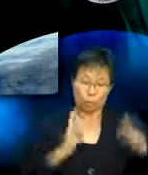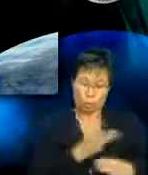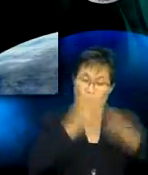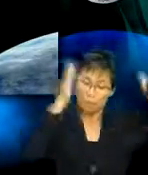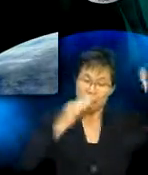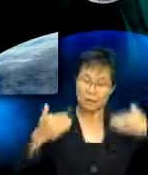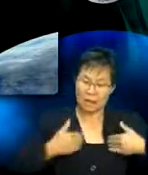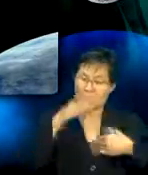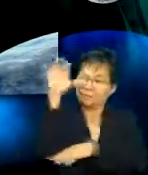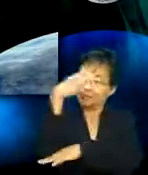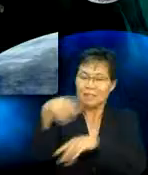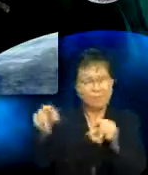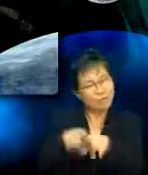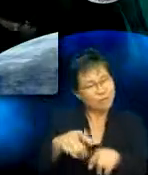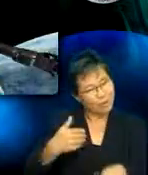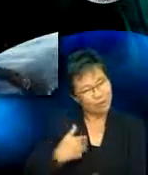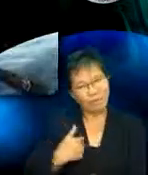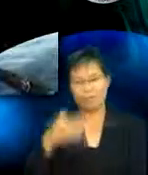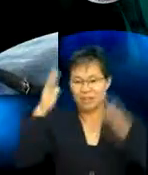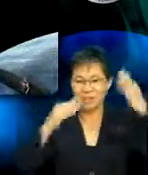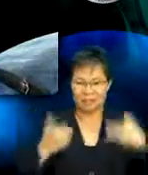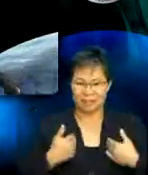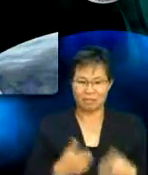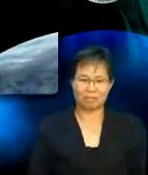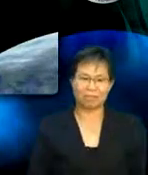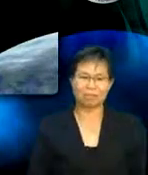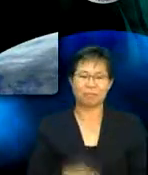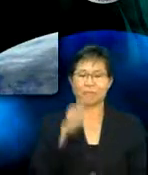have satellites too.